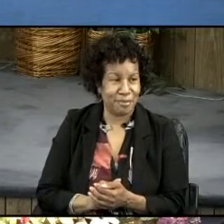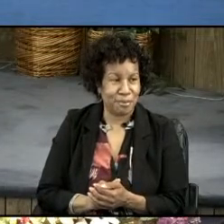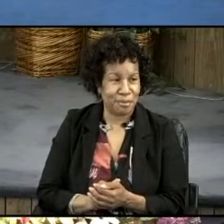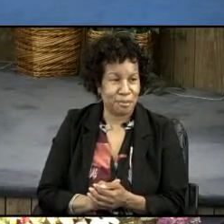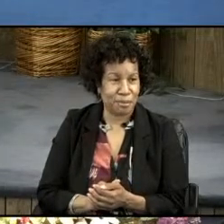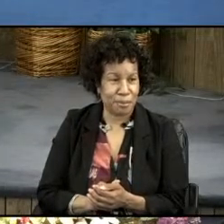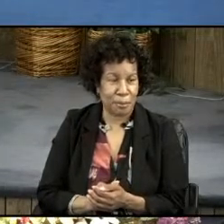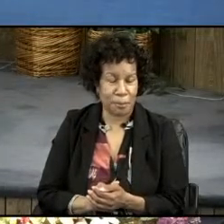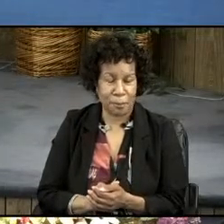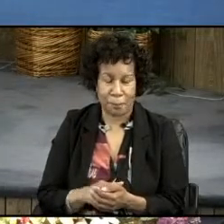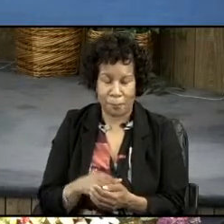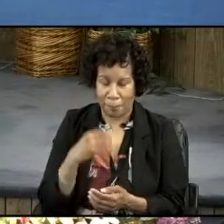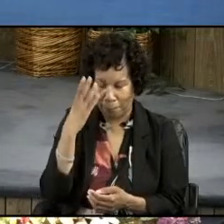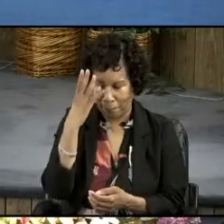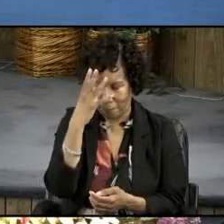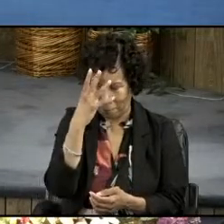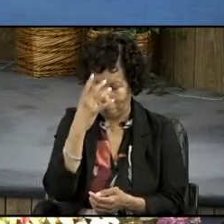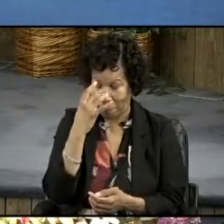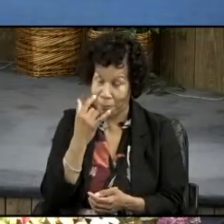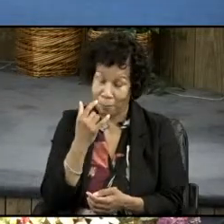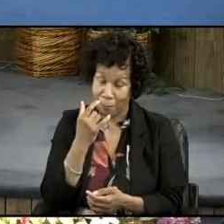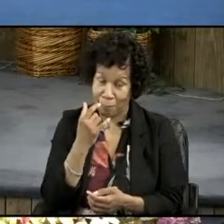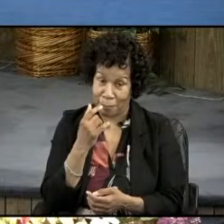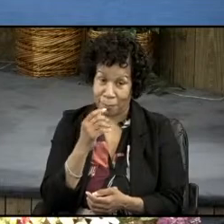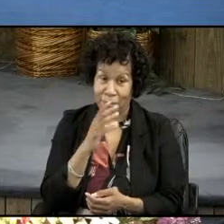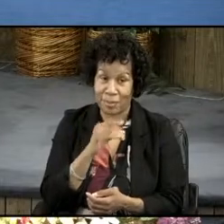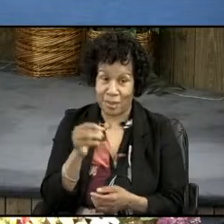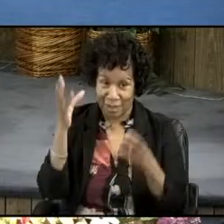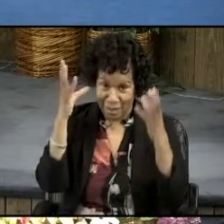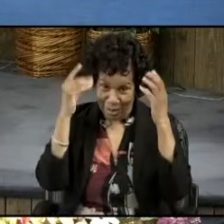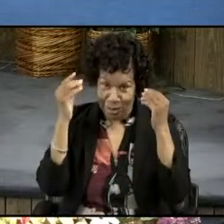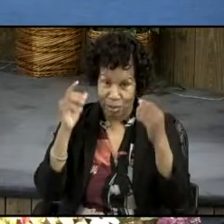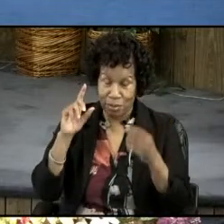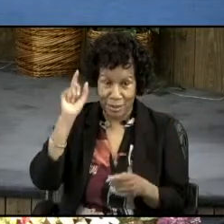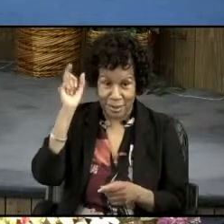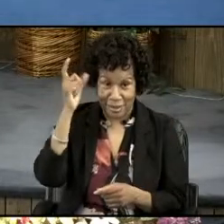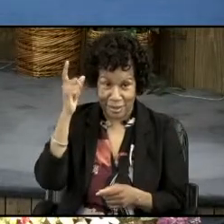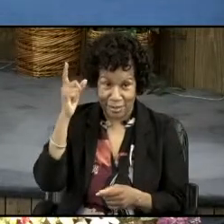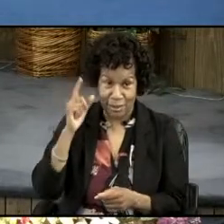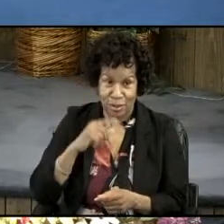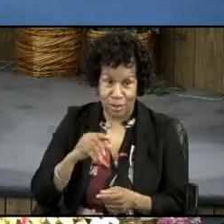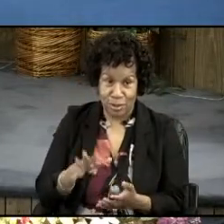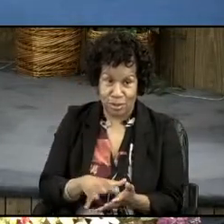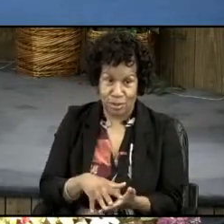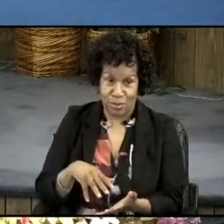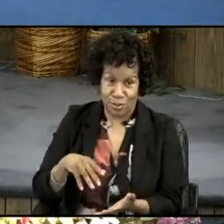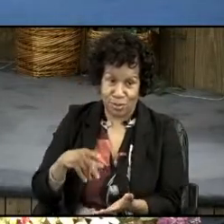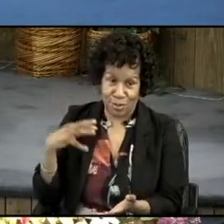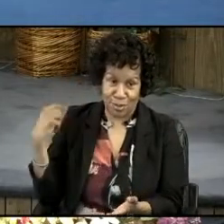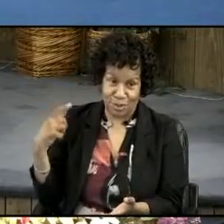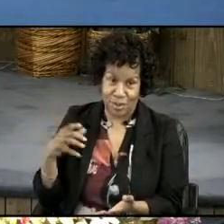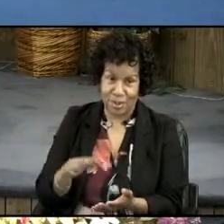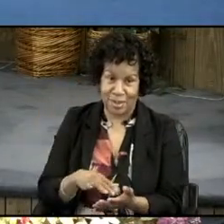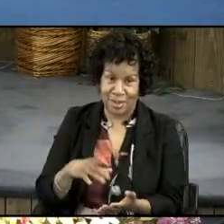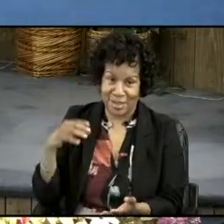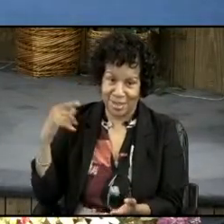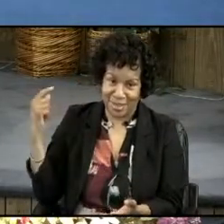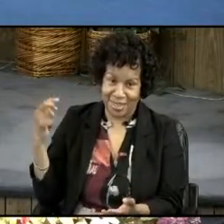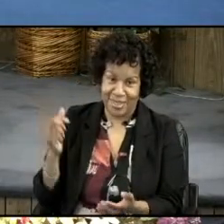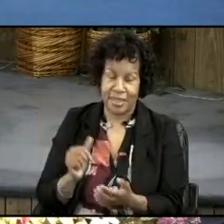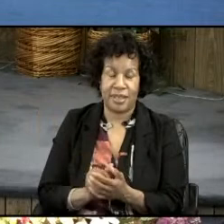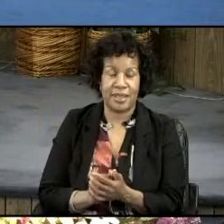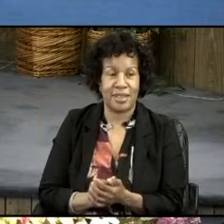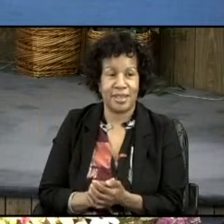You close your eyes and hope he gone when you open your... No. The devil know when you lie. Let me move on down in the